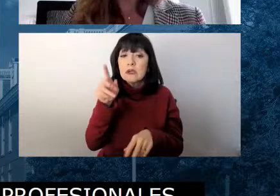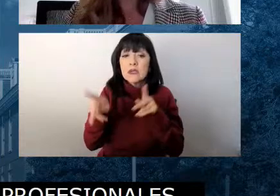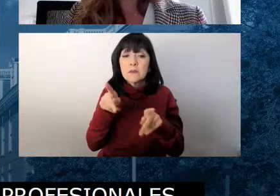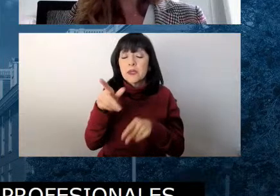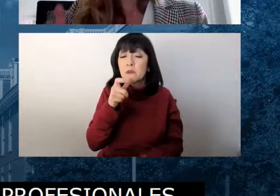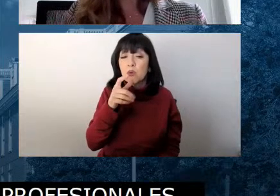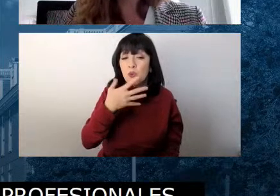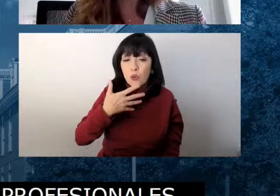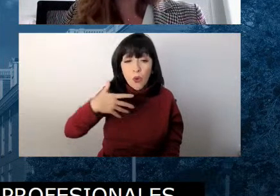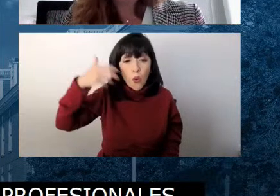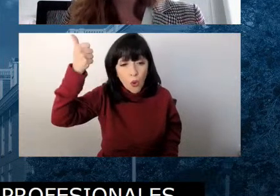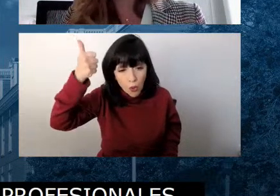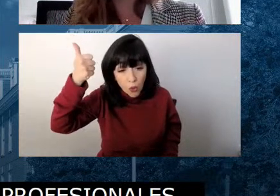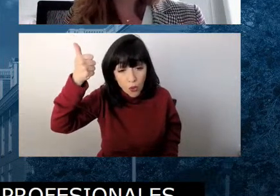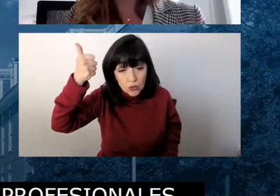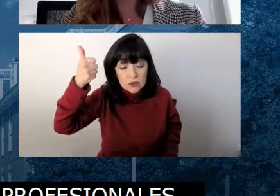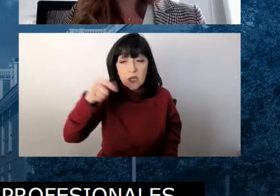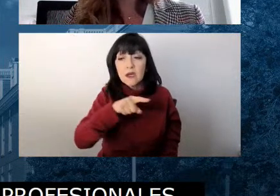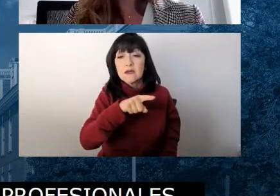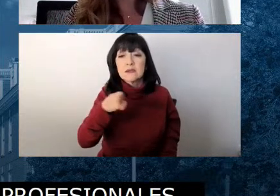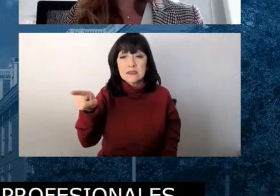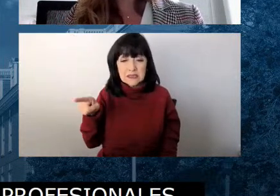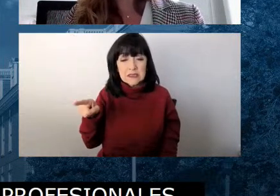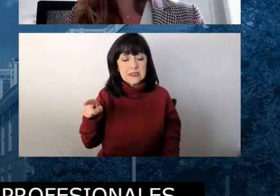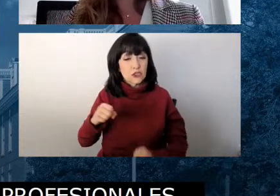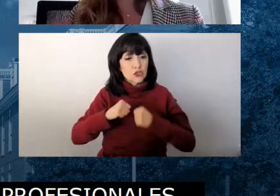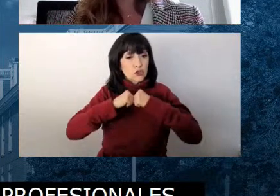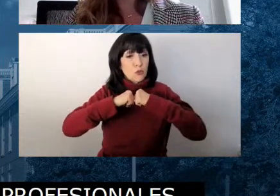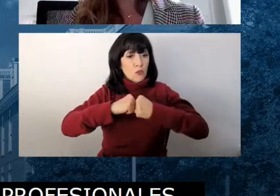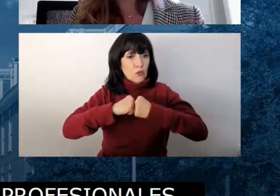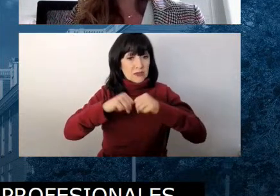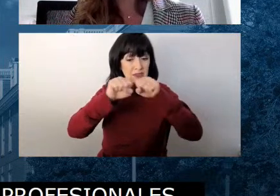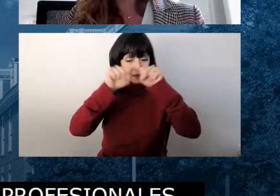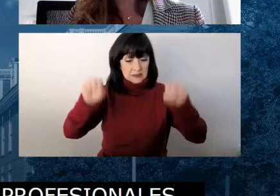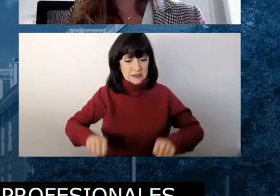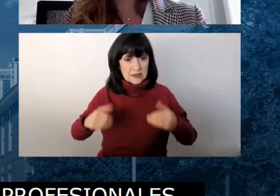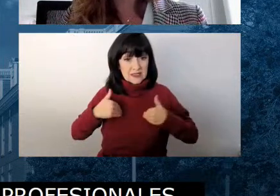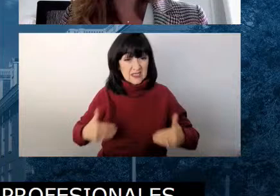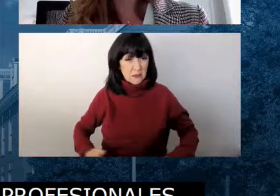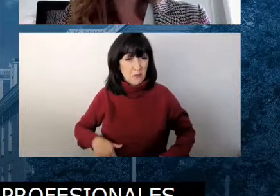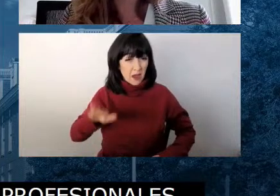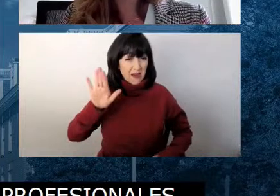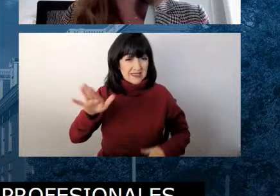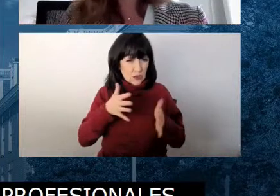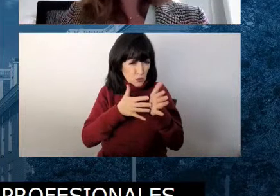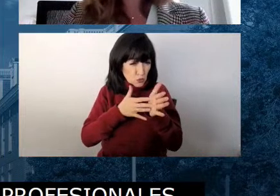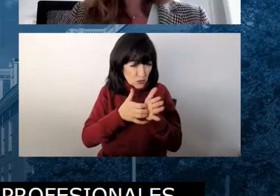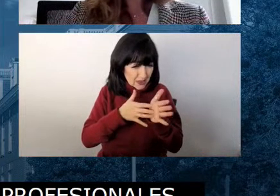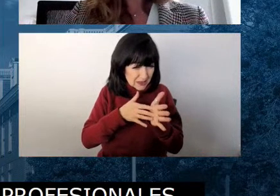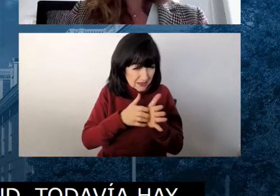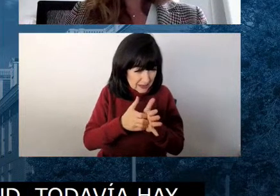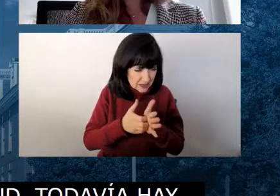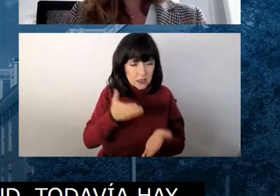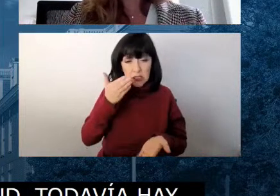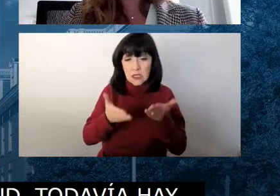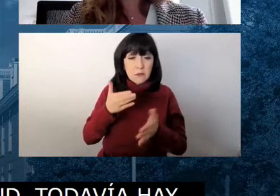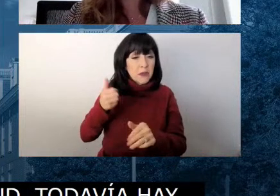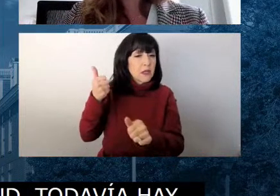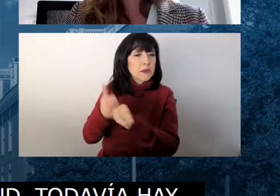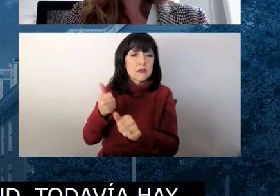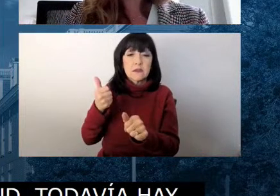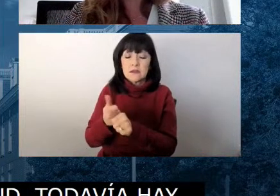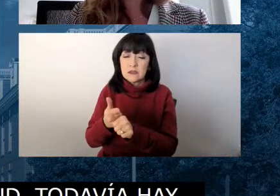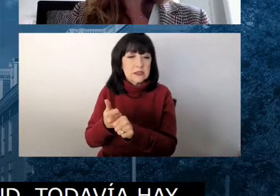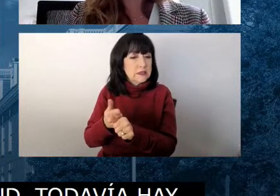for older, immunocompromised, or are not up to date with their COVID vaccination, or are in higher